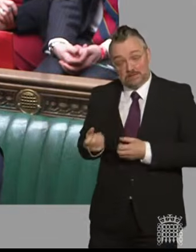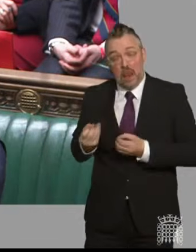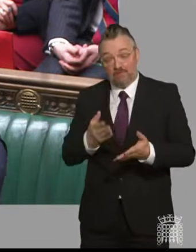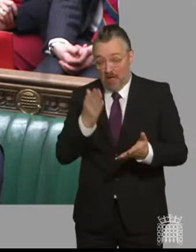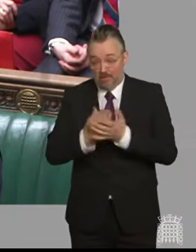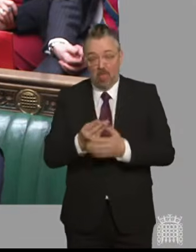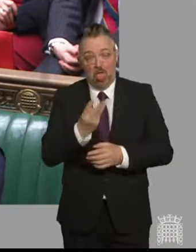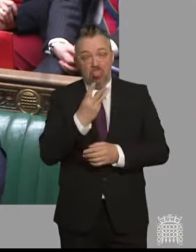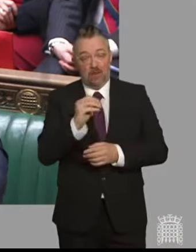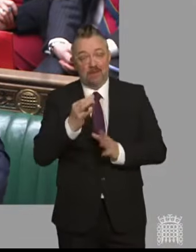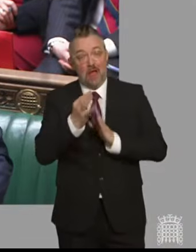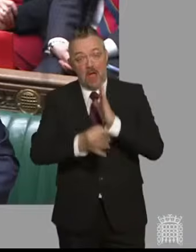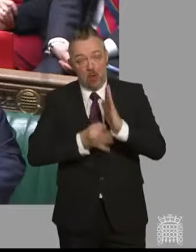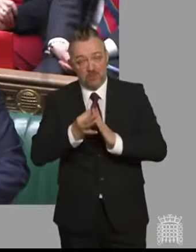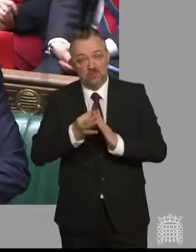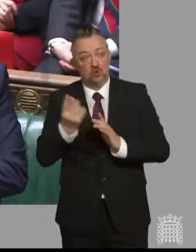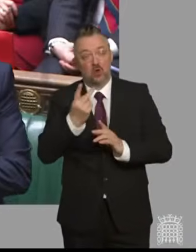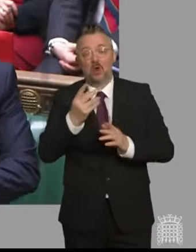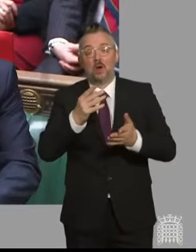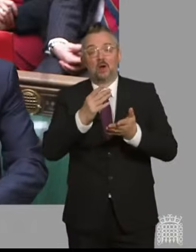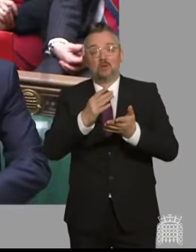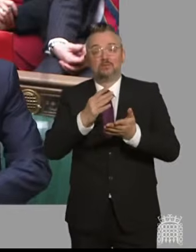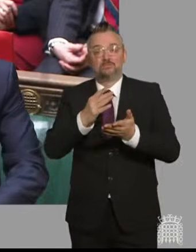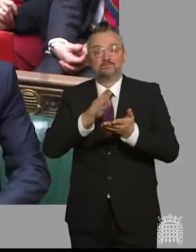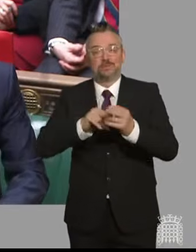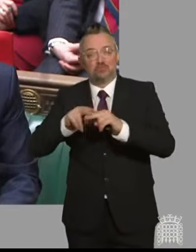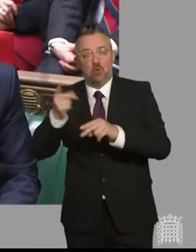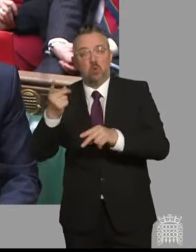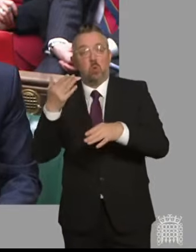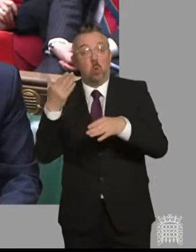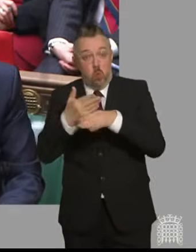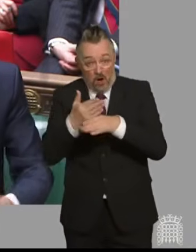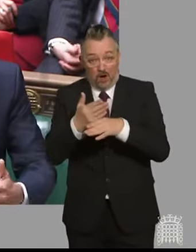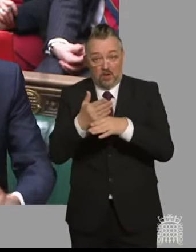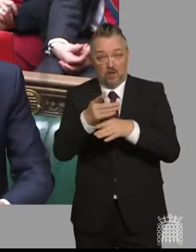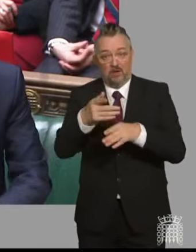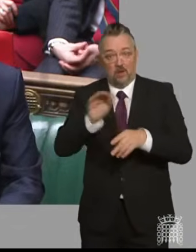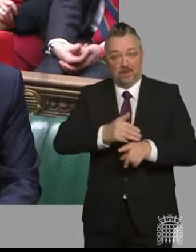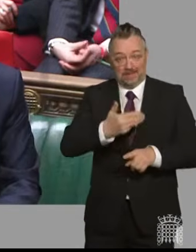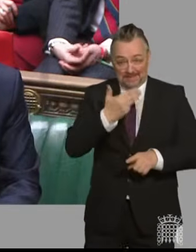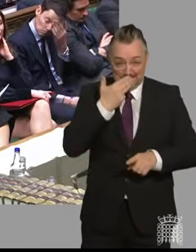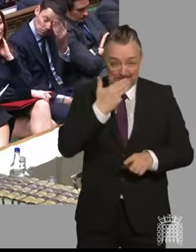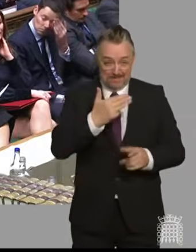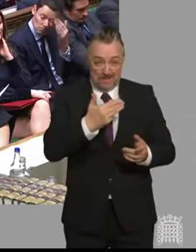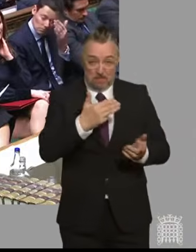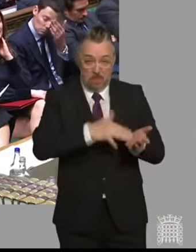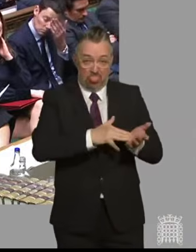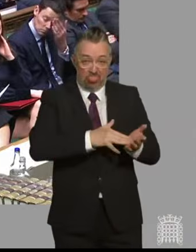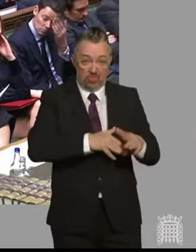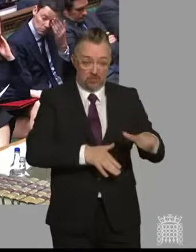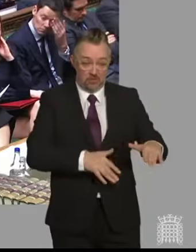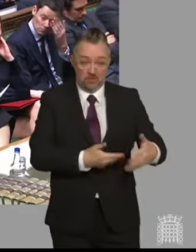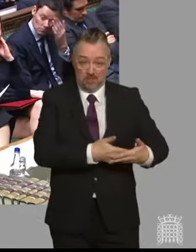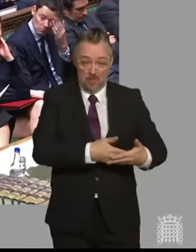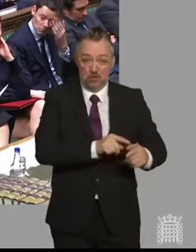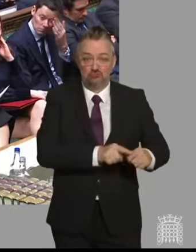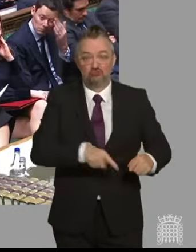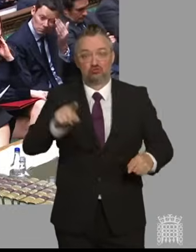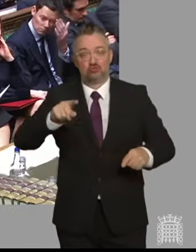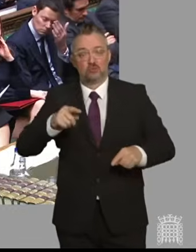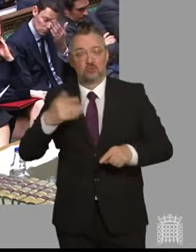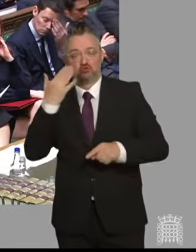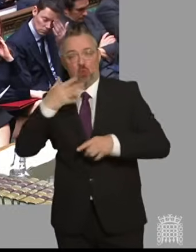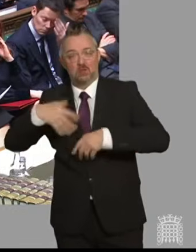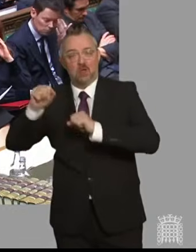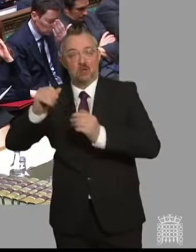9 months until they start school. It is the largest ever expansion of childcare in our country's history. But what I'd say to the Honourable